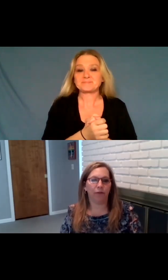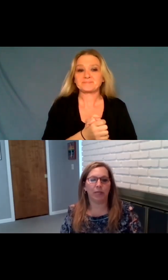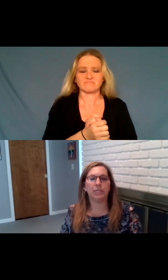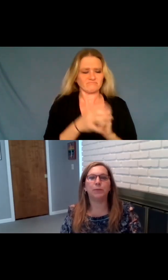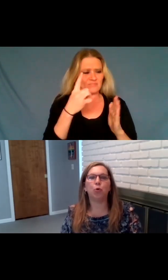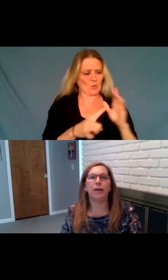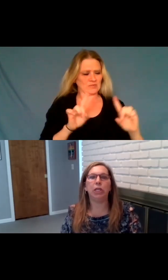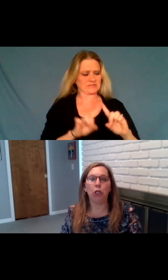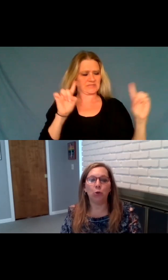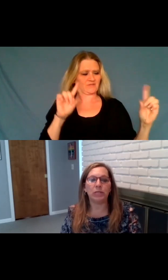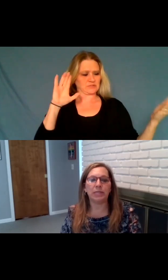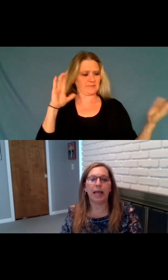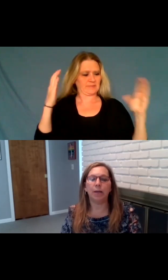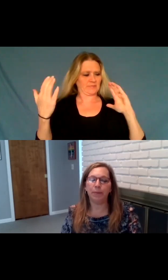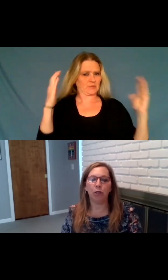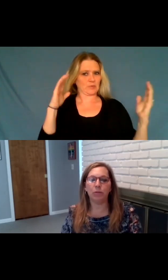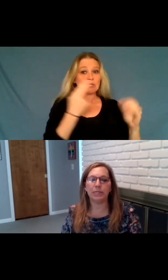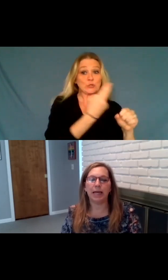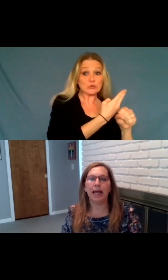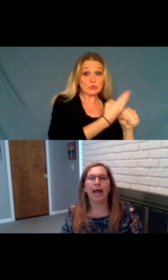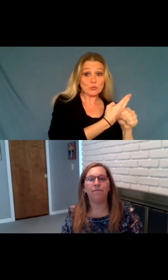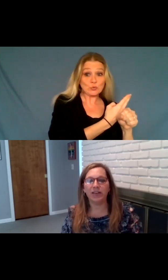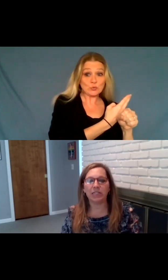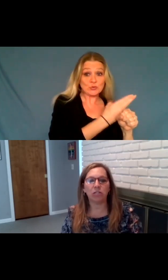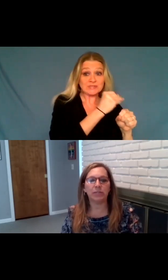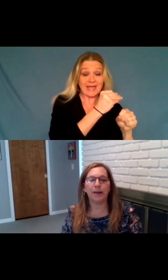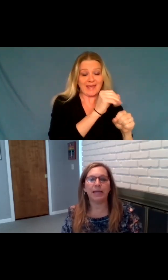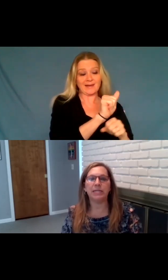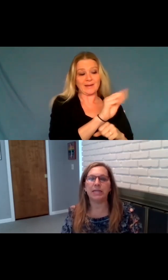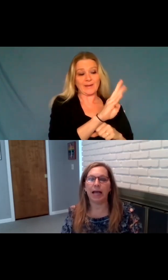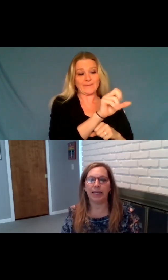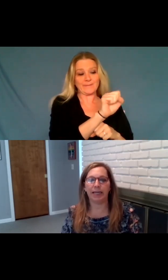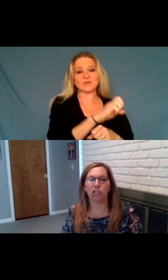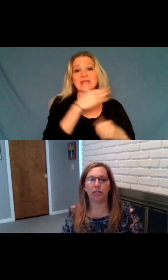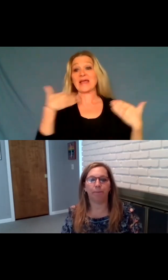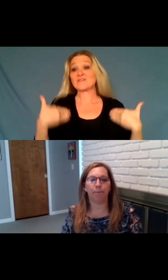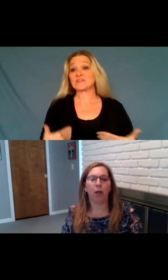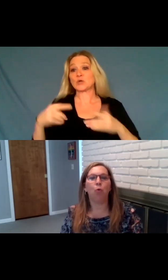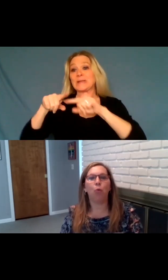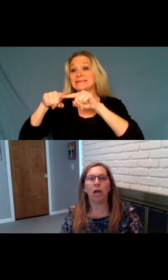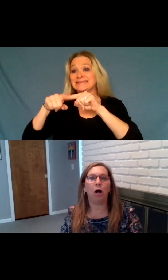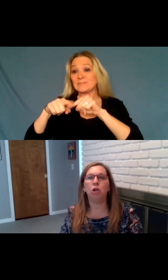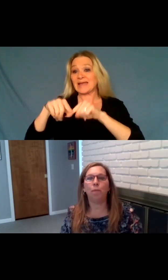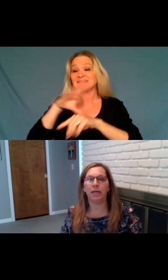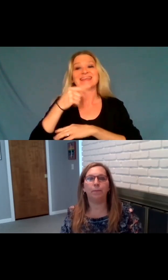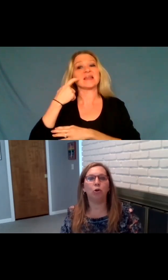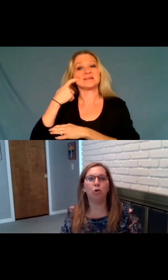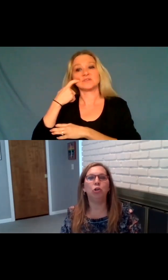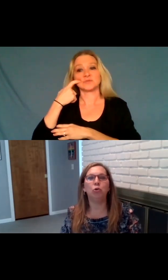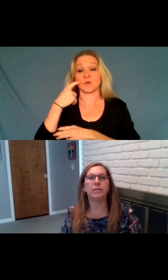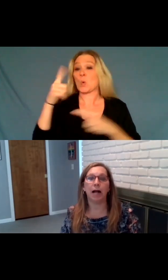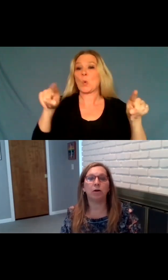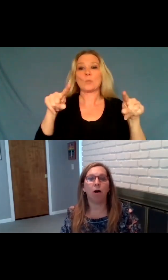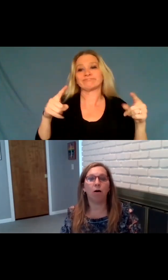the difference between use and abuse and physical dependence and addiction? Well, we all know people